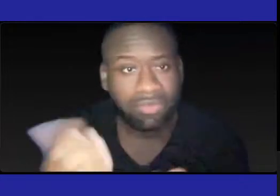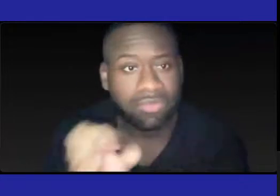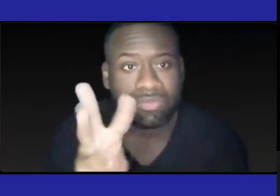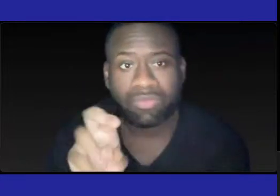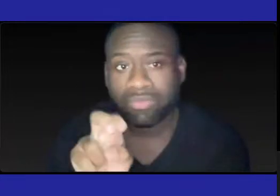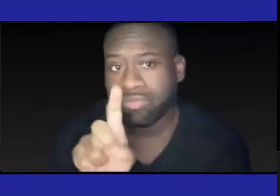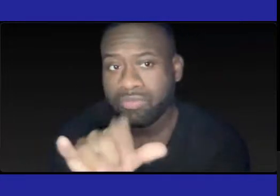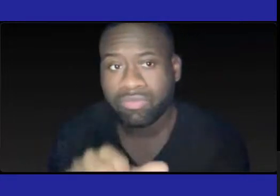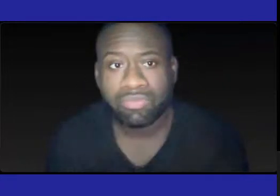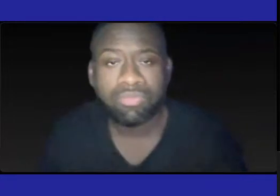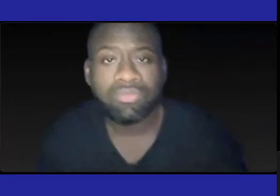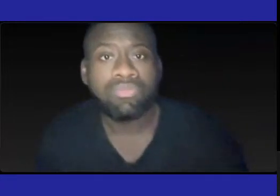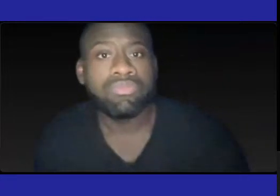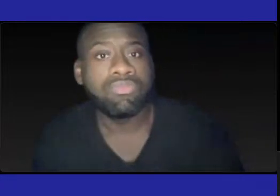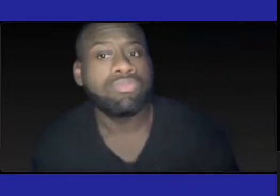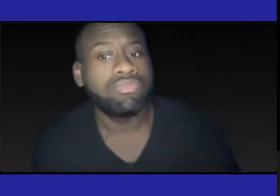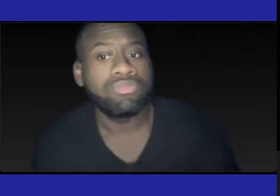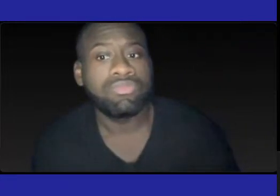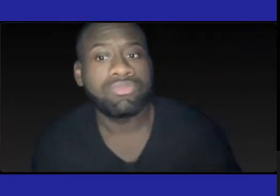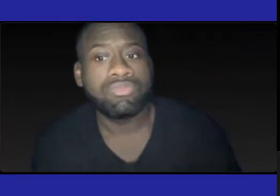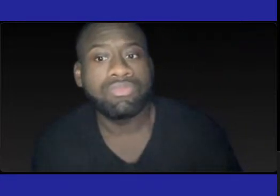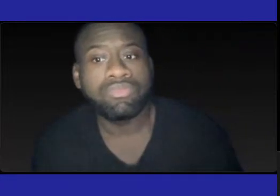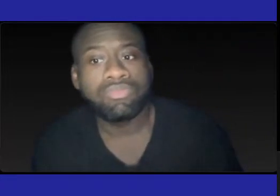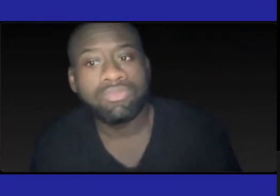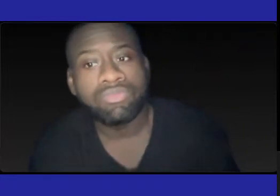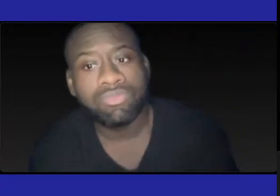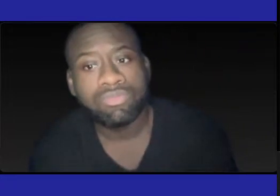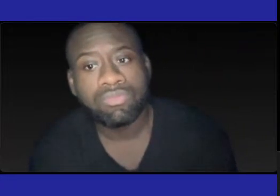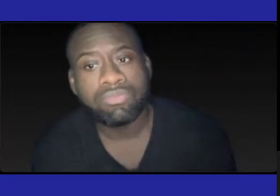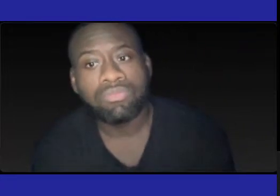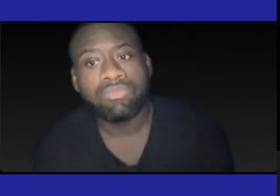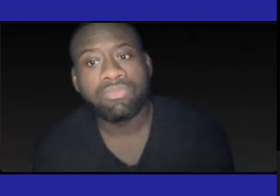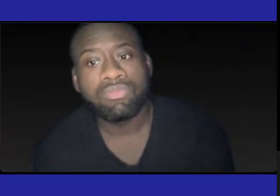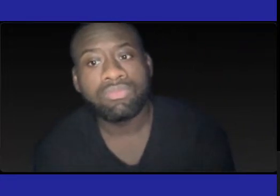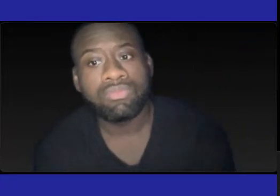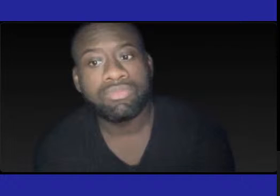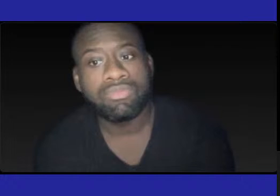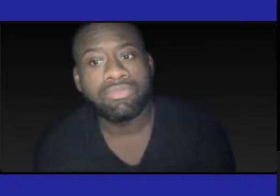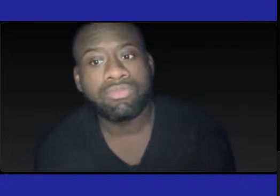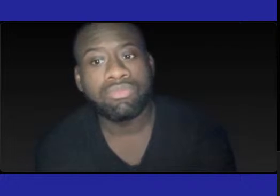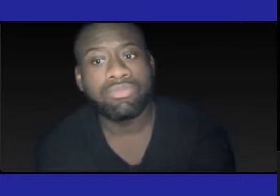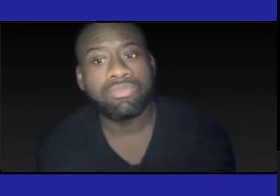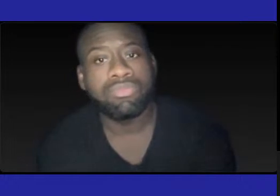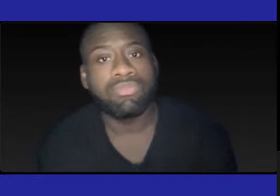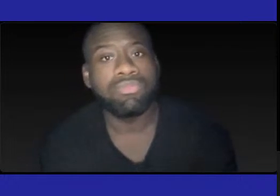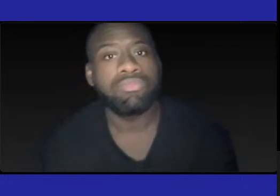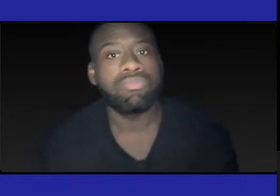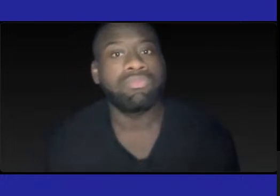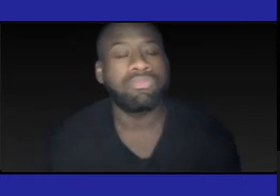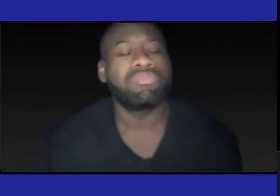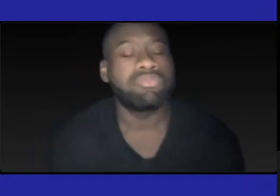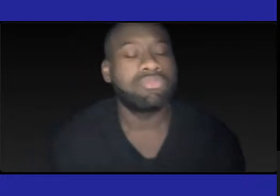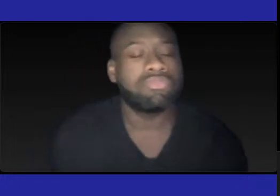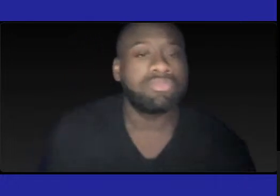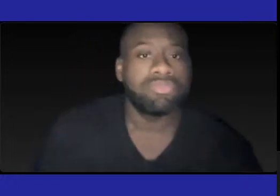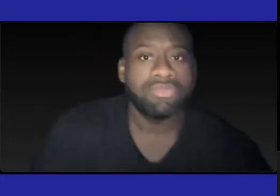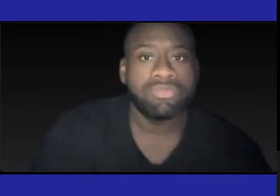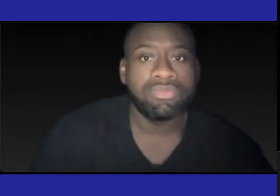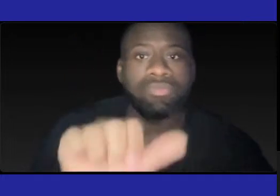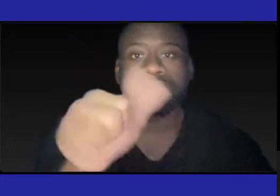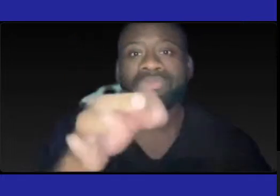Thank you for your presentation. So I'm running out of time, and I'm sorry about that. And so we're gonna accept the